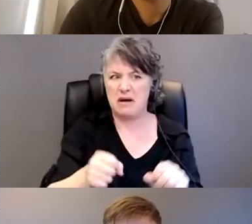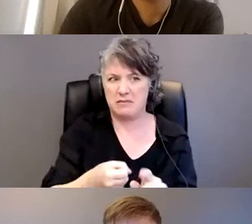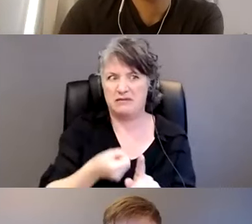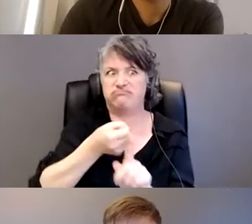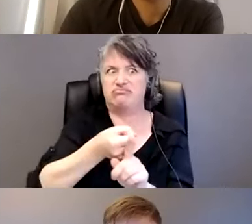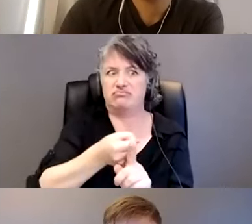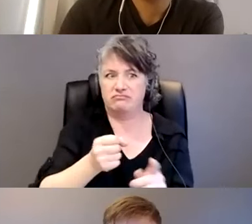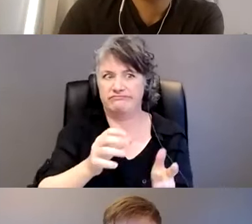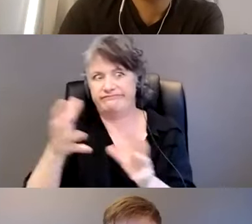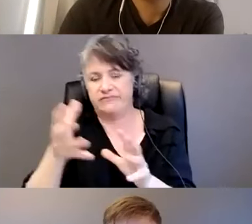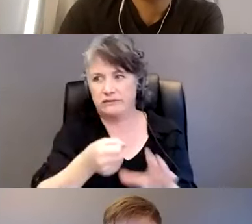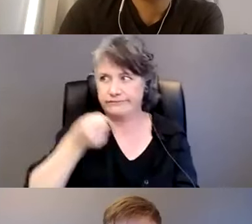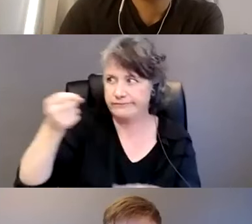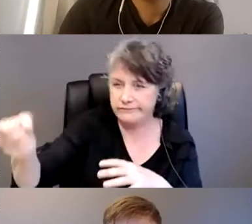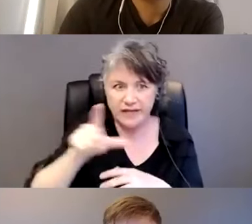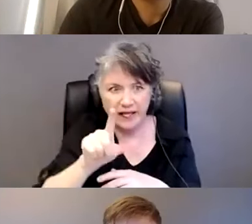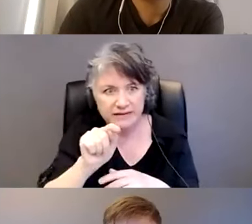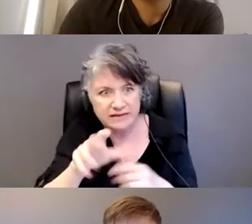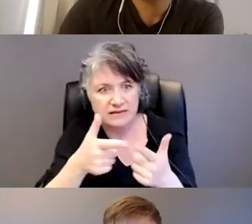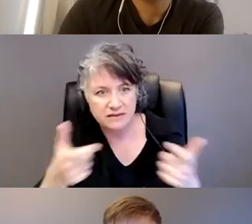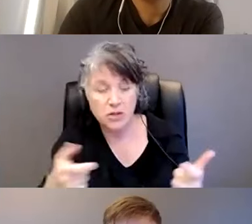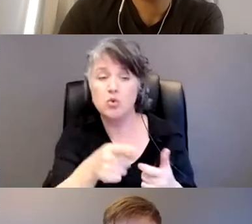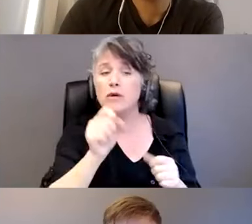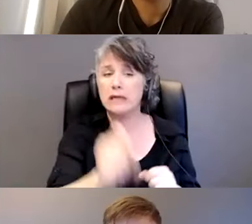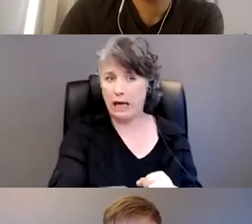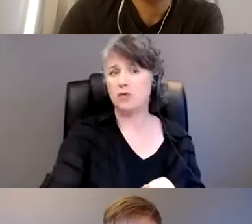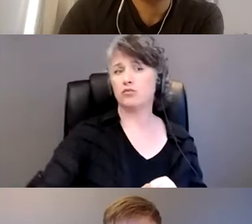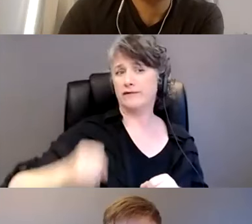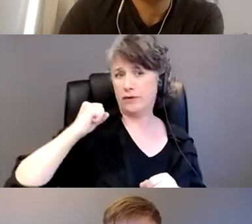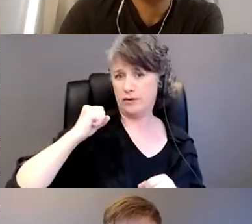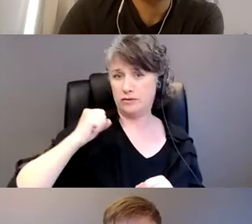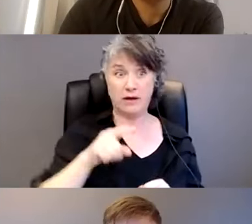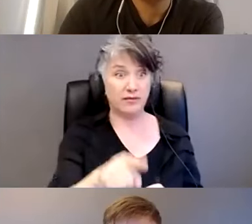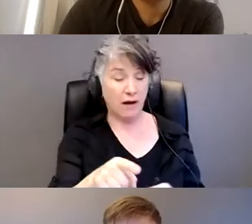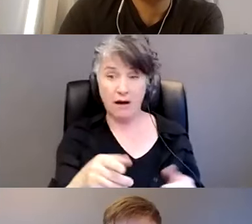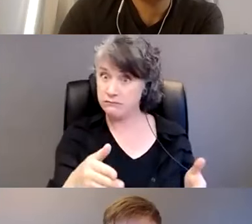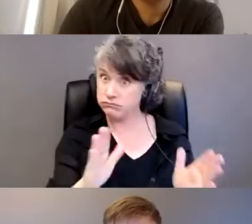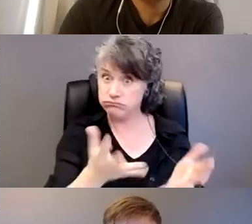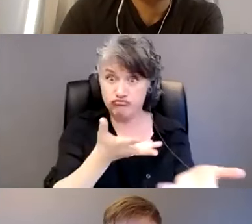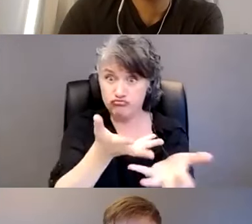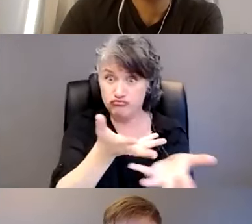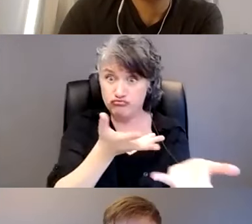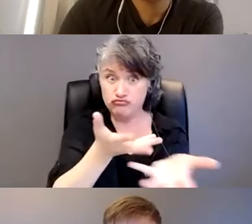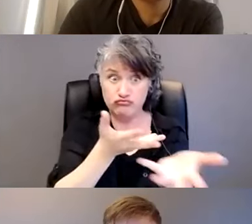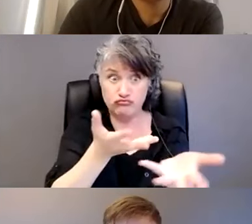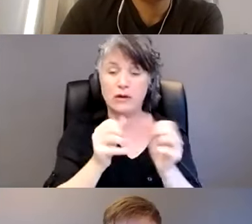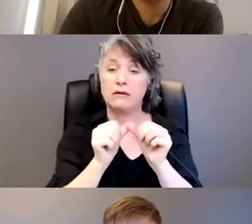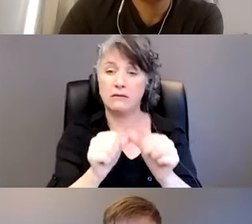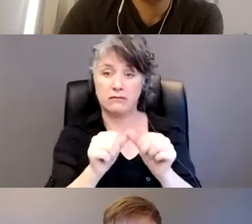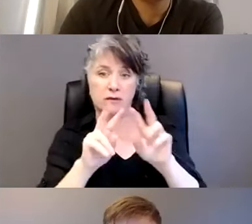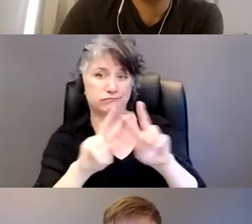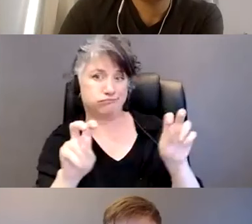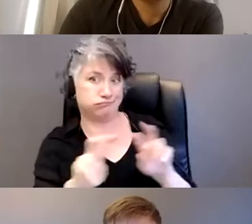have the right to refuse. And if they don't refuse and they continue talking to me, then we can continue with the capacity